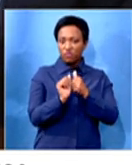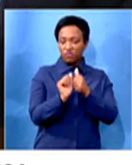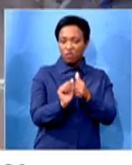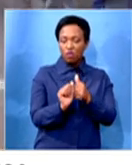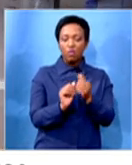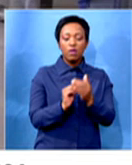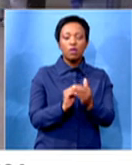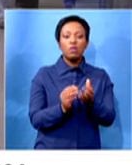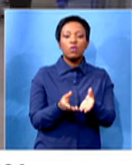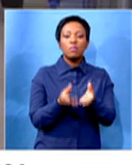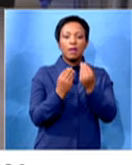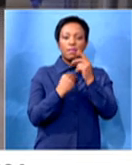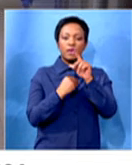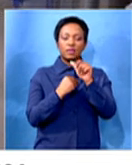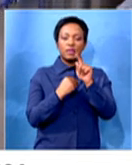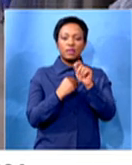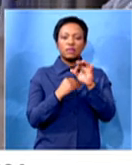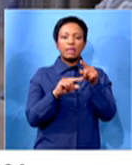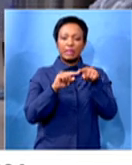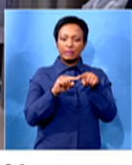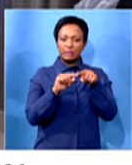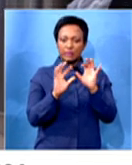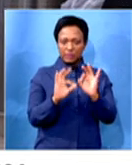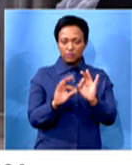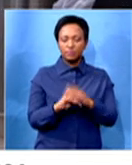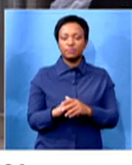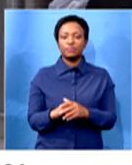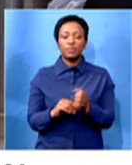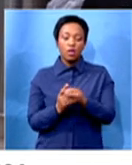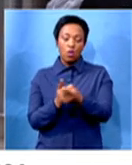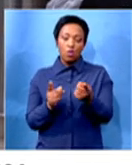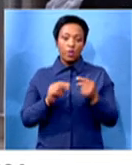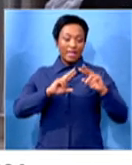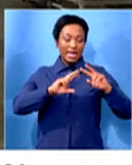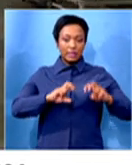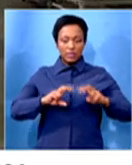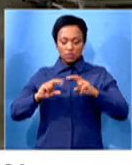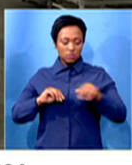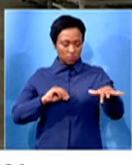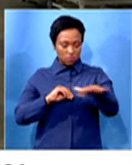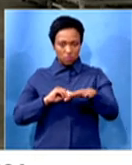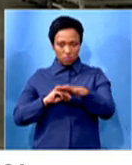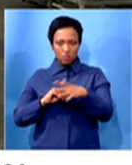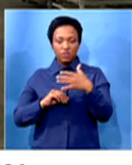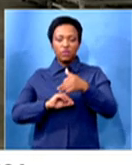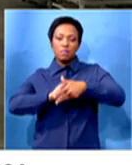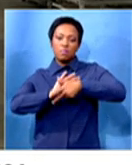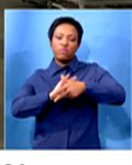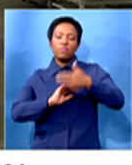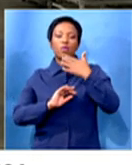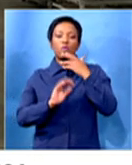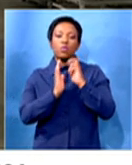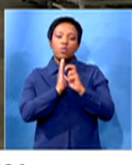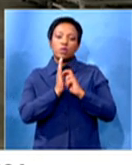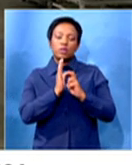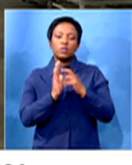of the day is reliable. Secondly, all of the research sites are approved by our regulatory